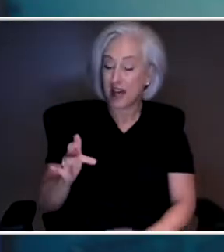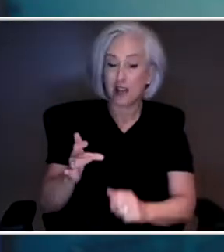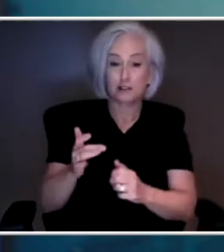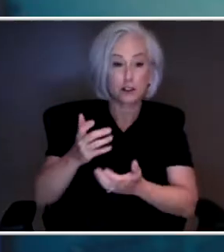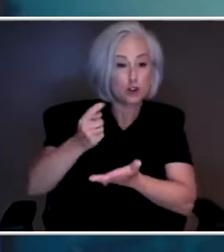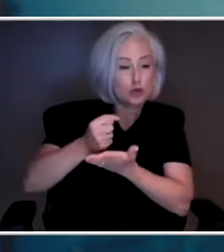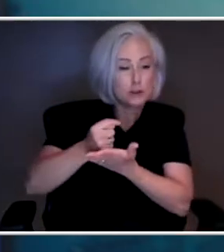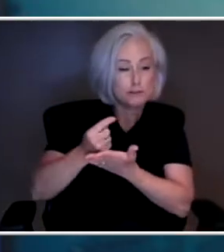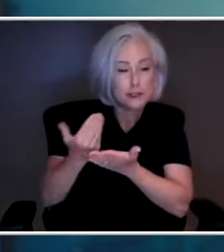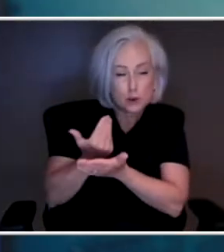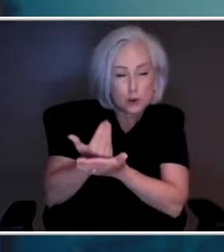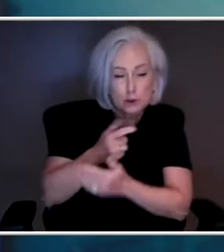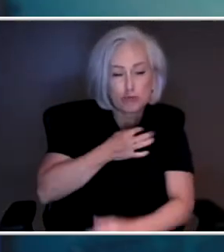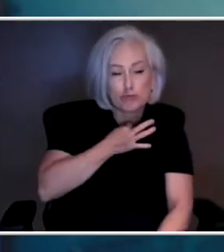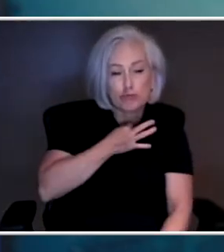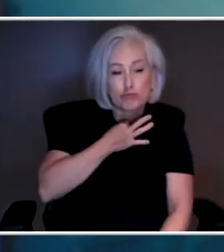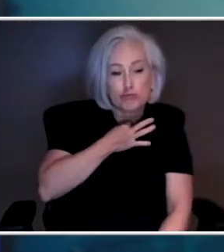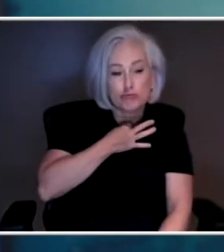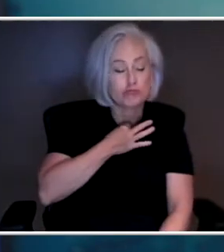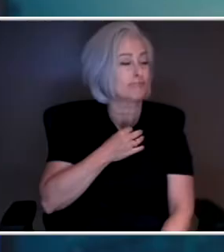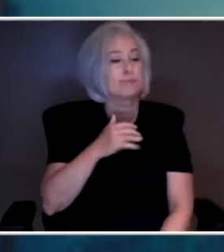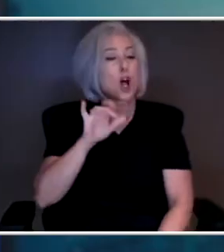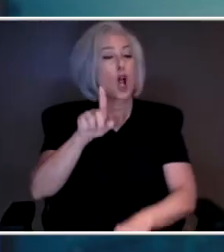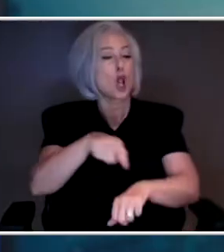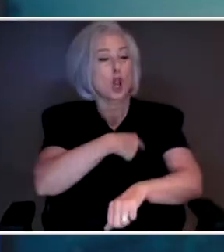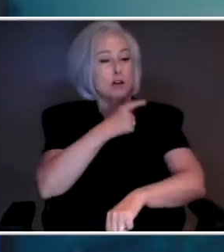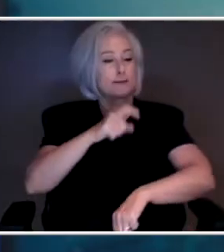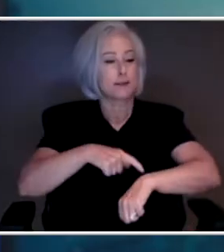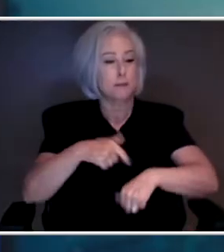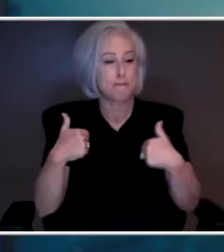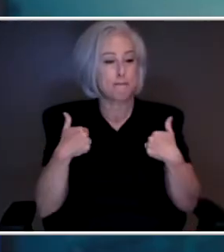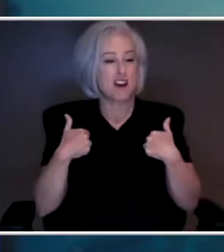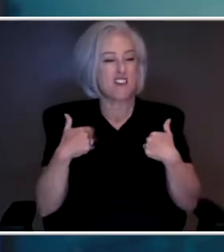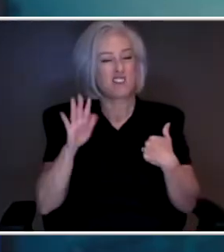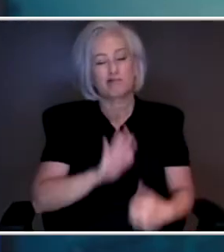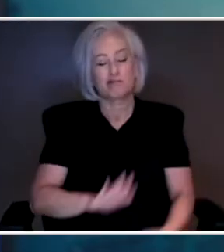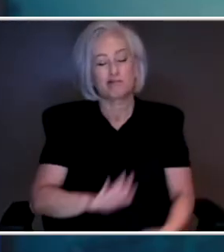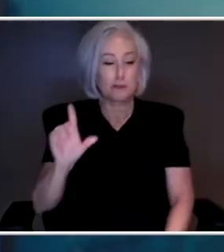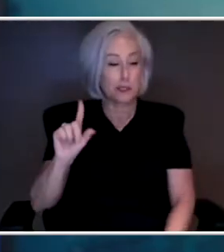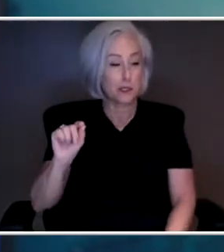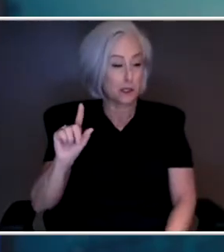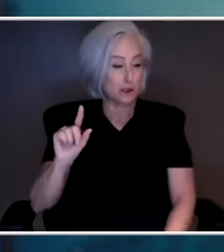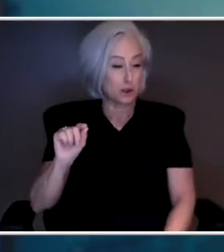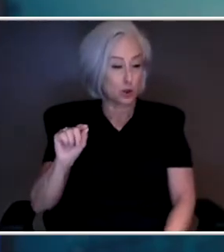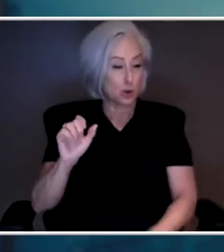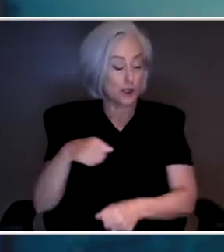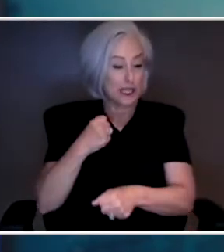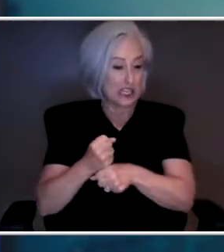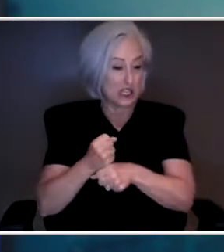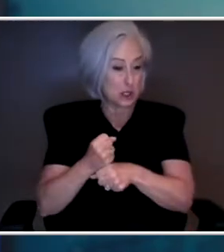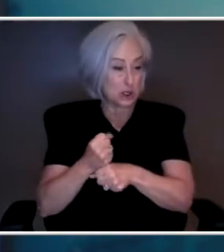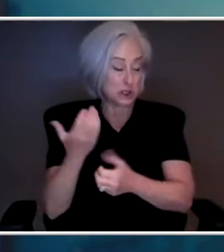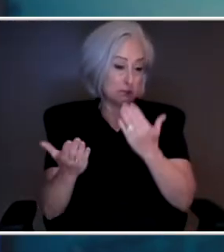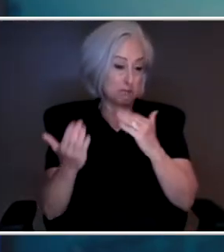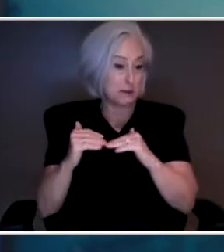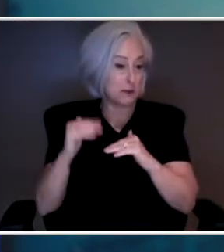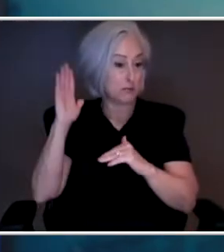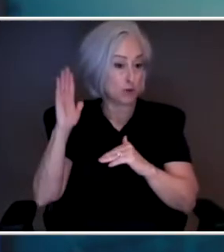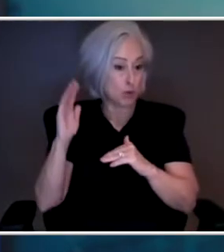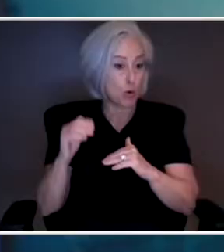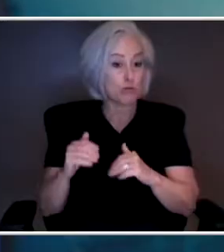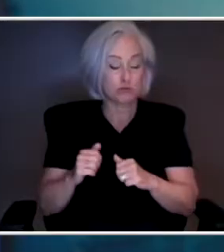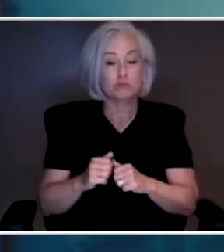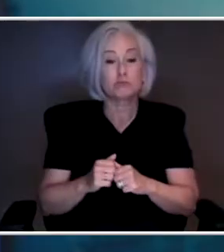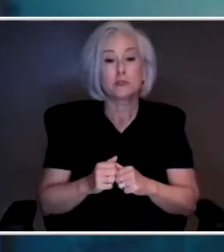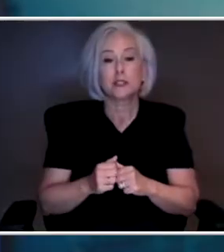RFA has been around for a long time, probably 20 years, maybe more. It's just the approval to use it in the thyroid has